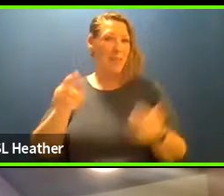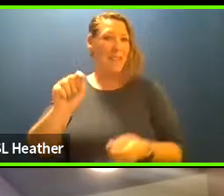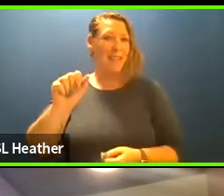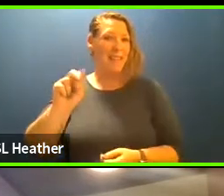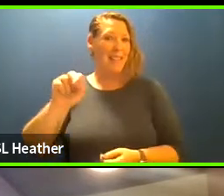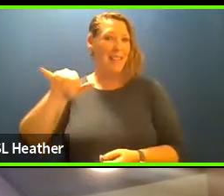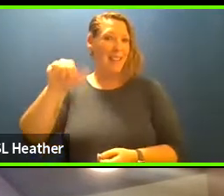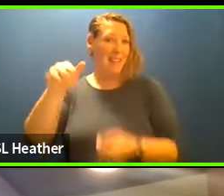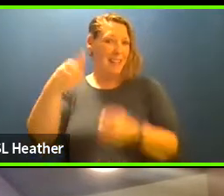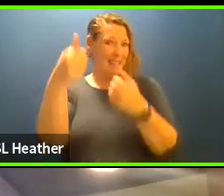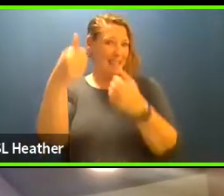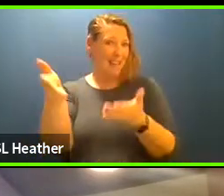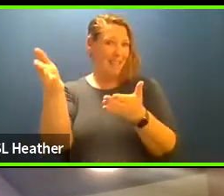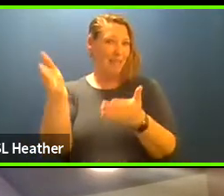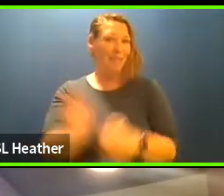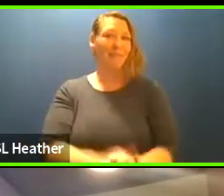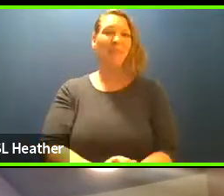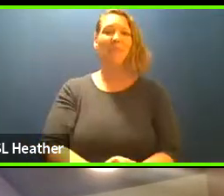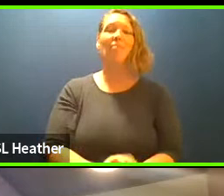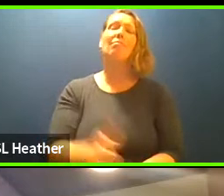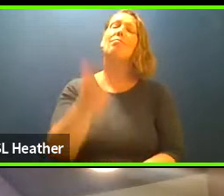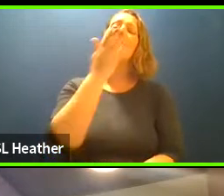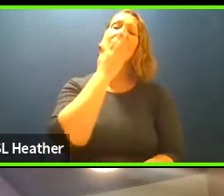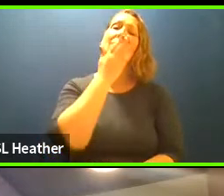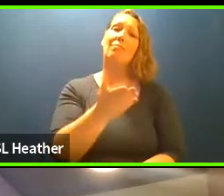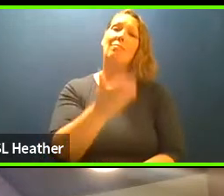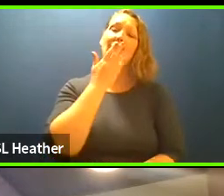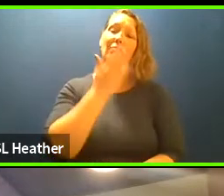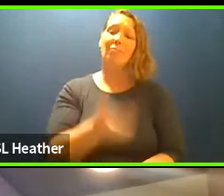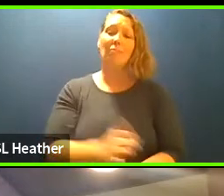floor is yours. Thank you, Greg.